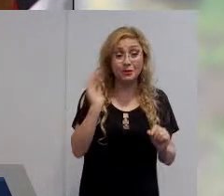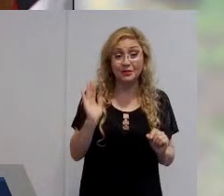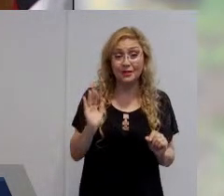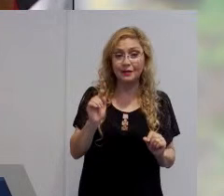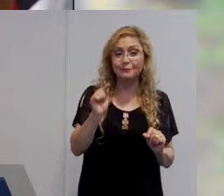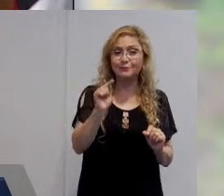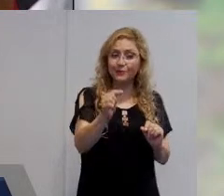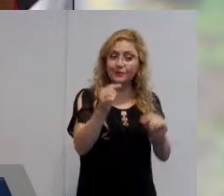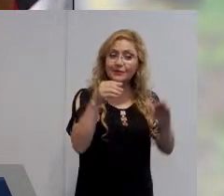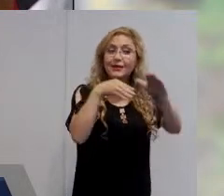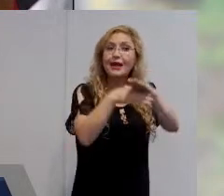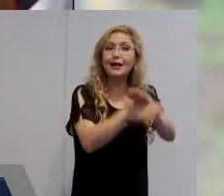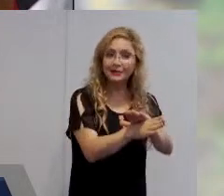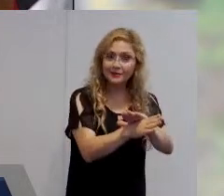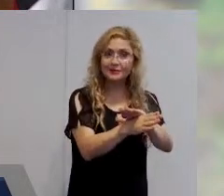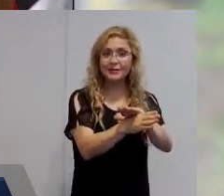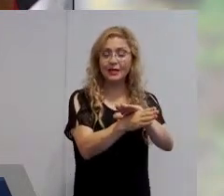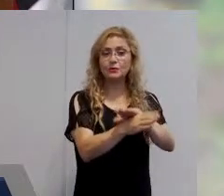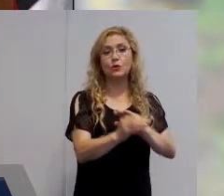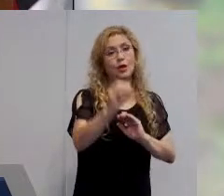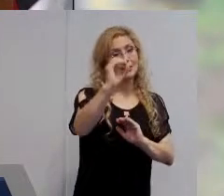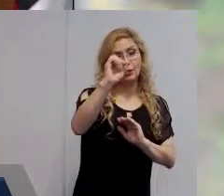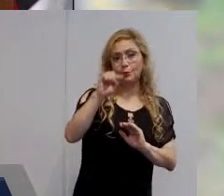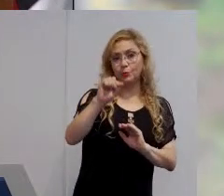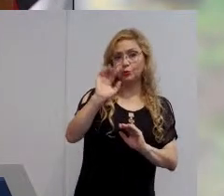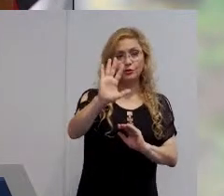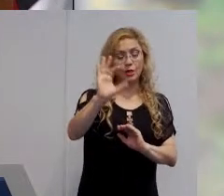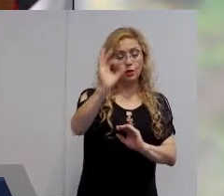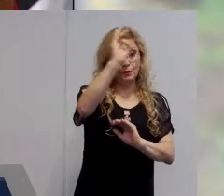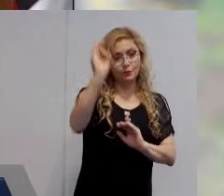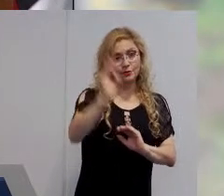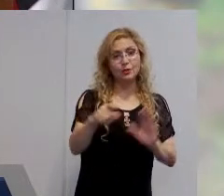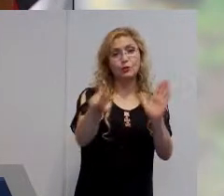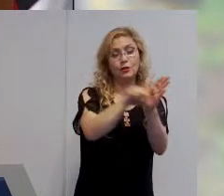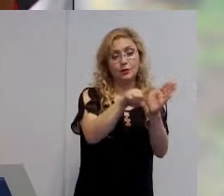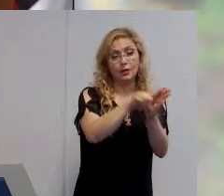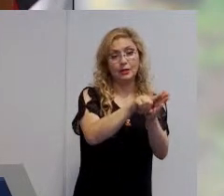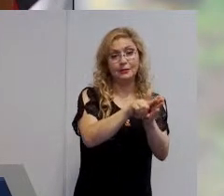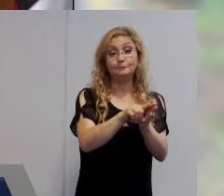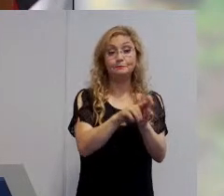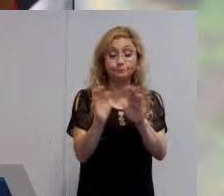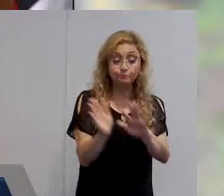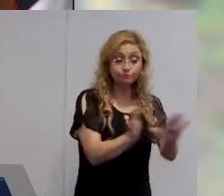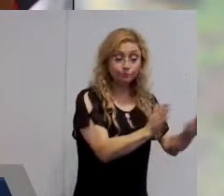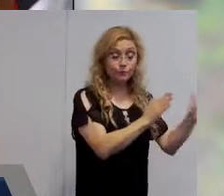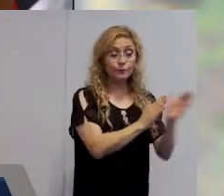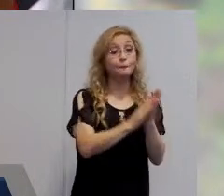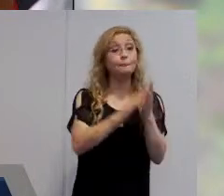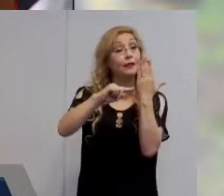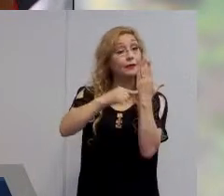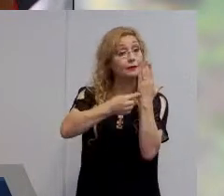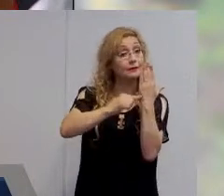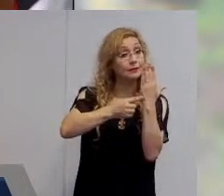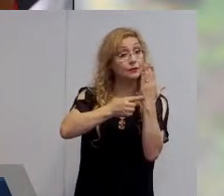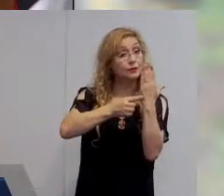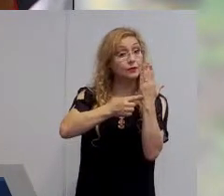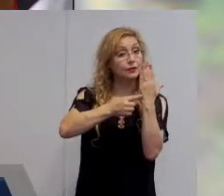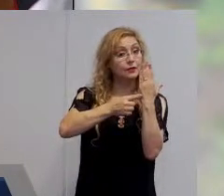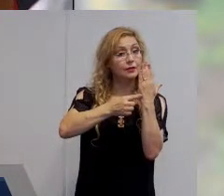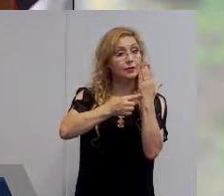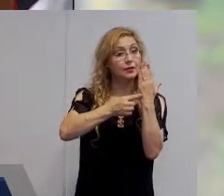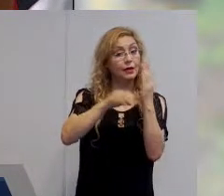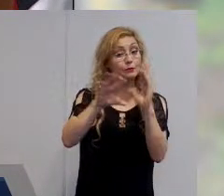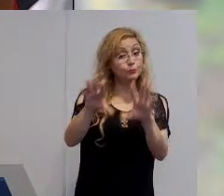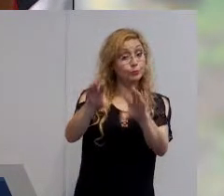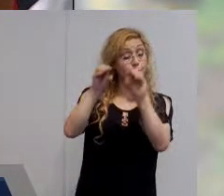not interested, but the president has given us access to this 0.5 rate loans